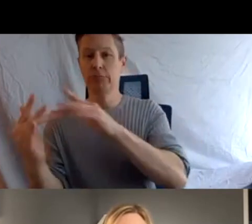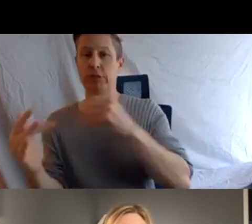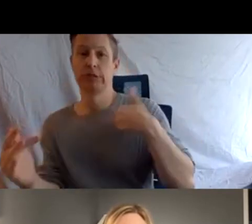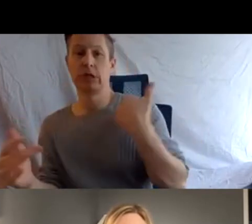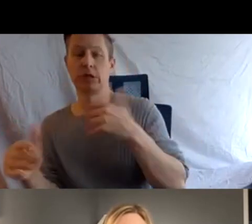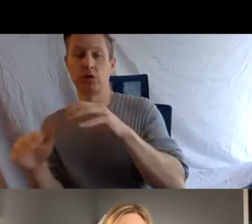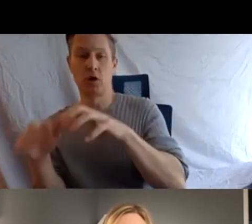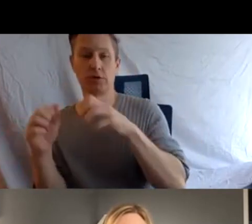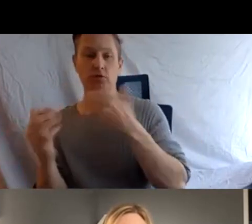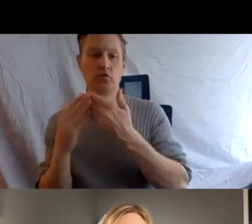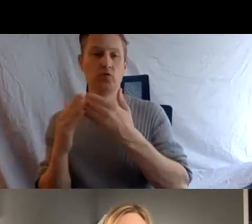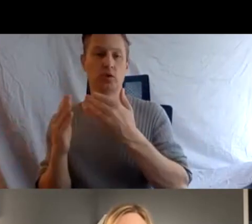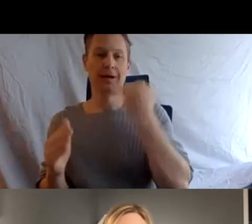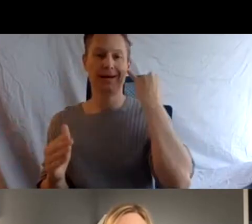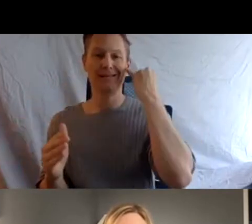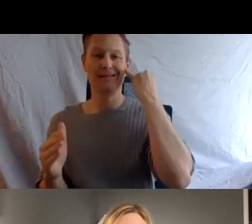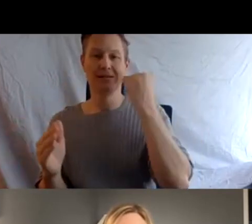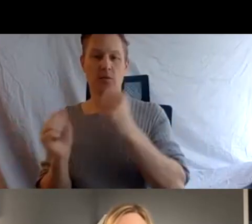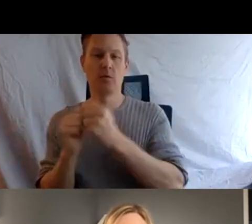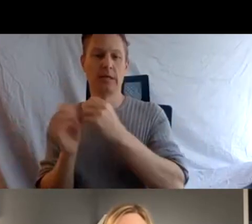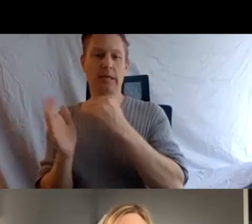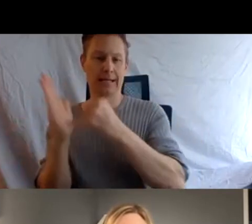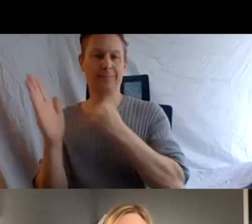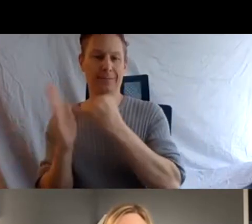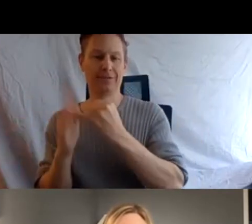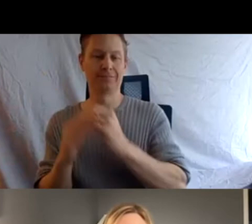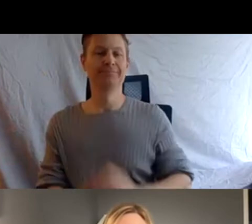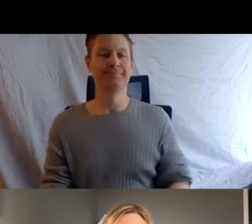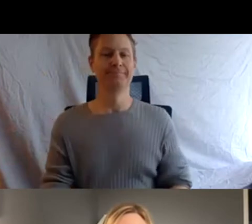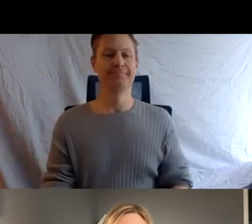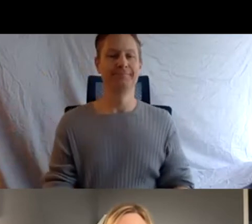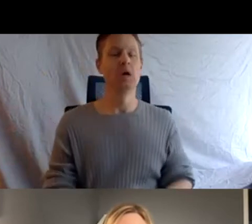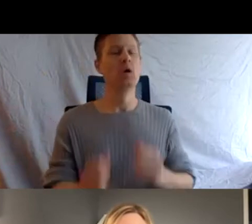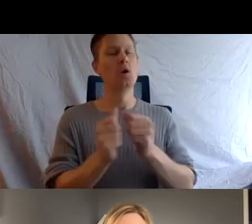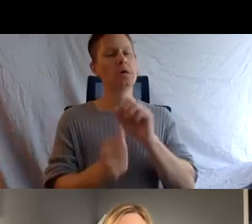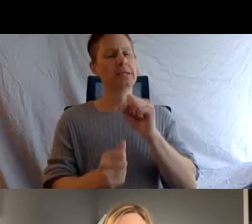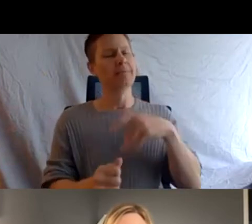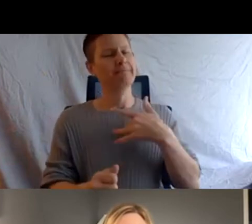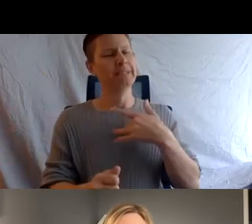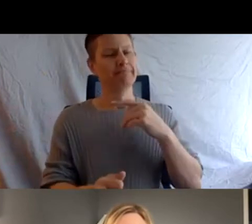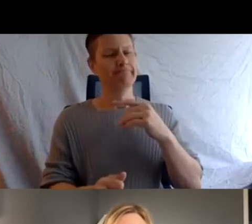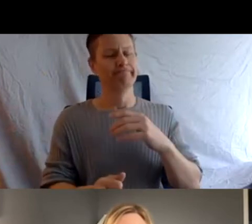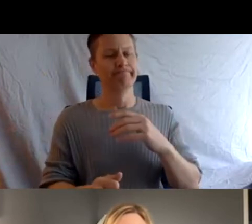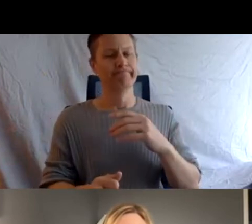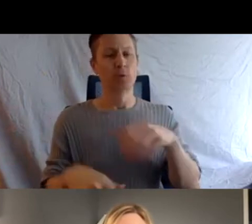idea. Yeah. I feel like with animation, it's just